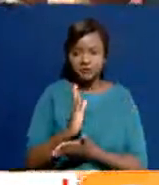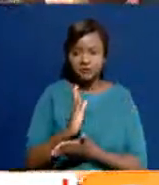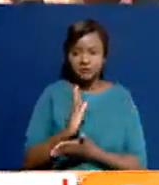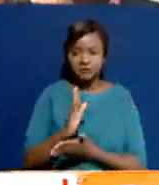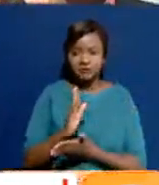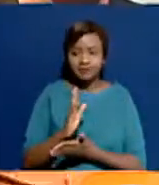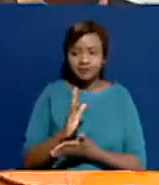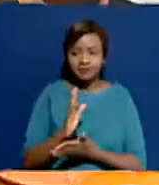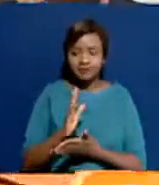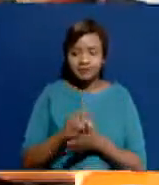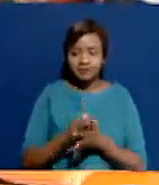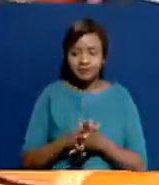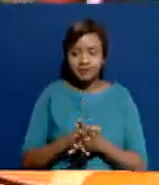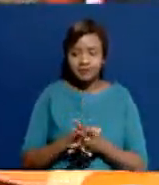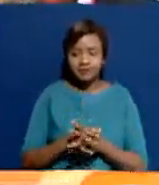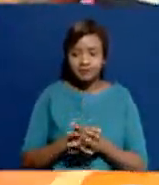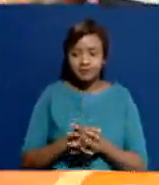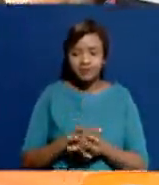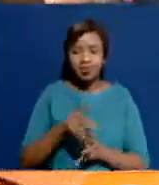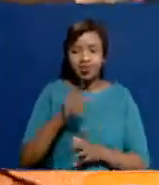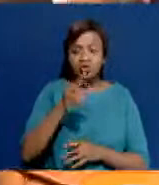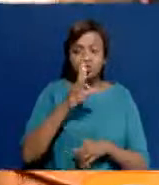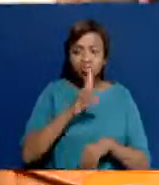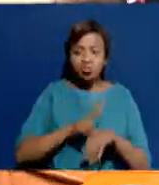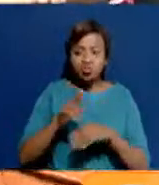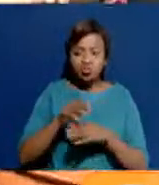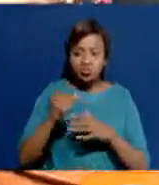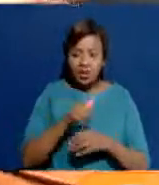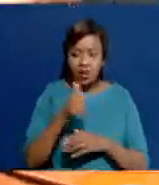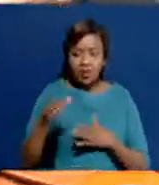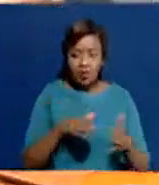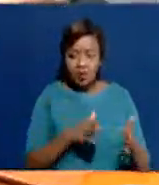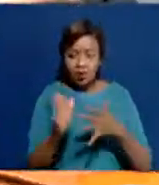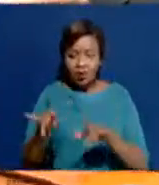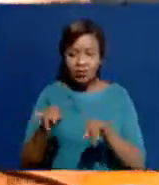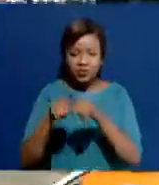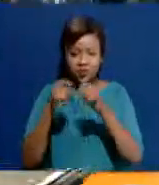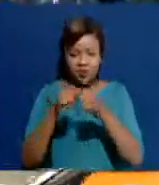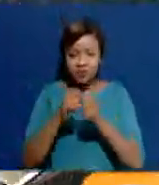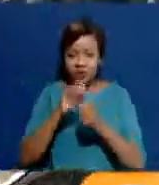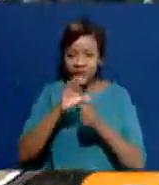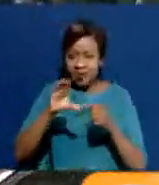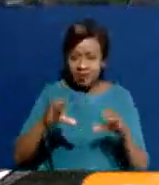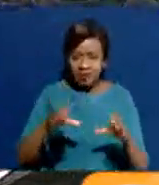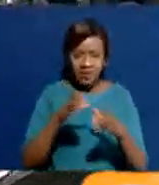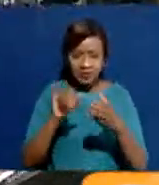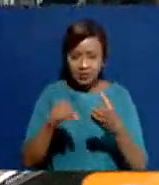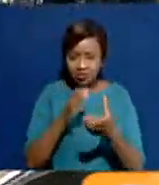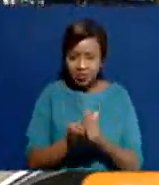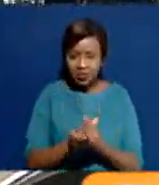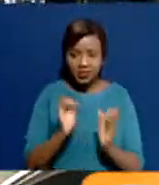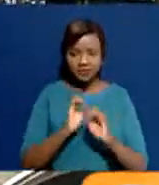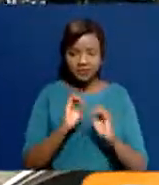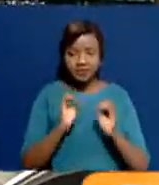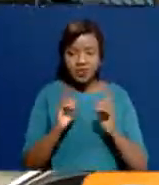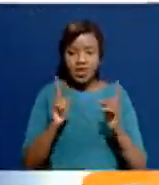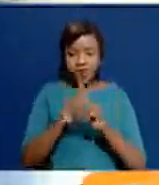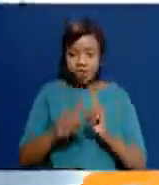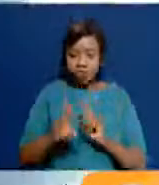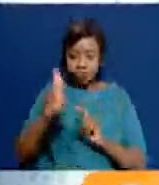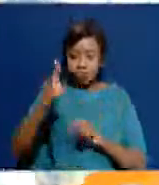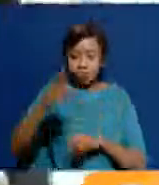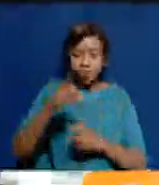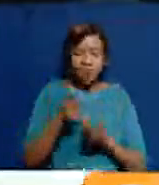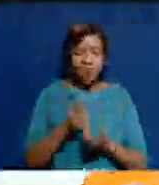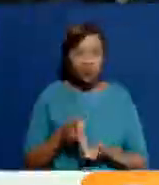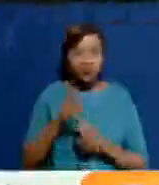endeavor and even go to use extrajudicial means to destroy a party. The former president warned the police against being used to